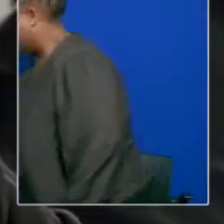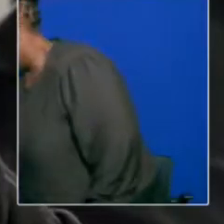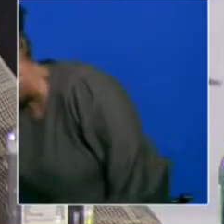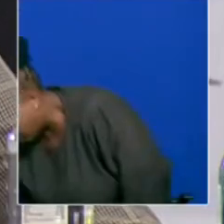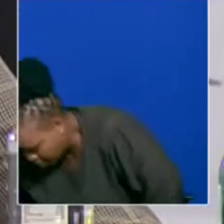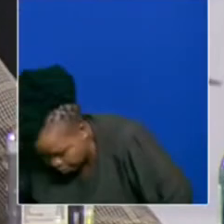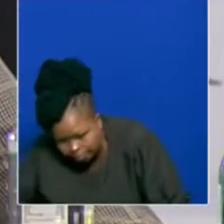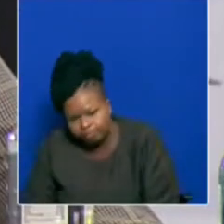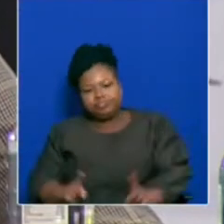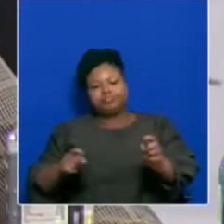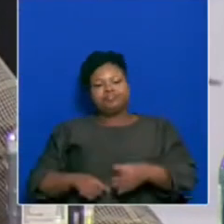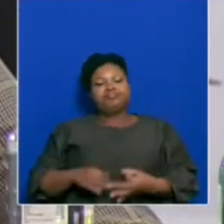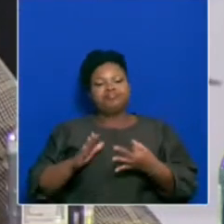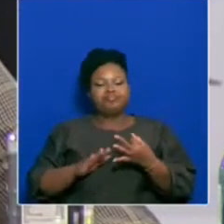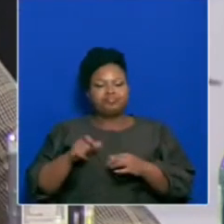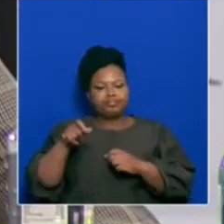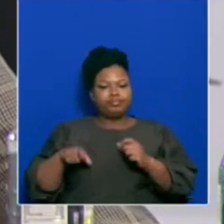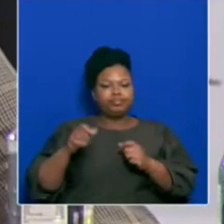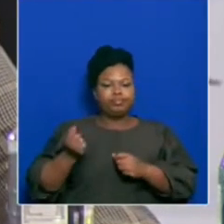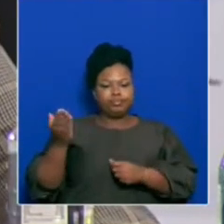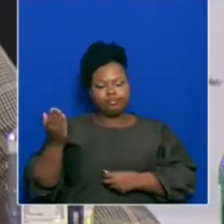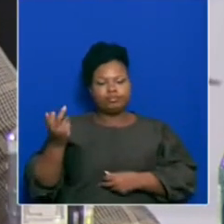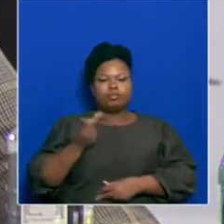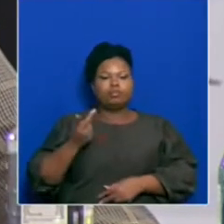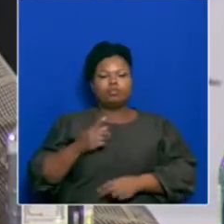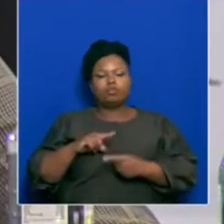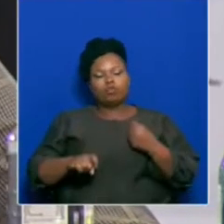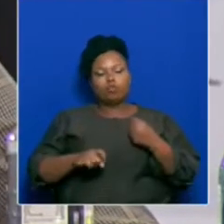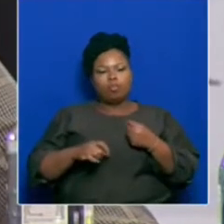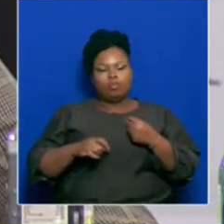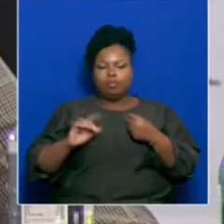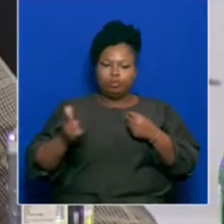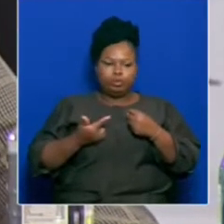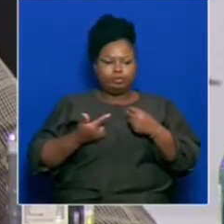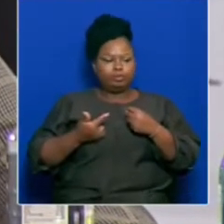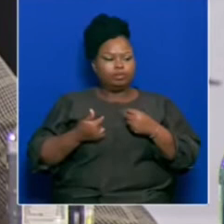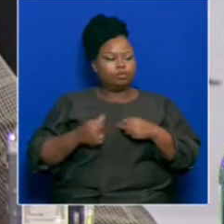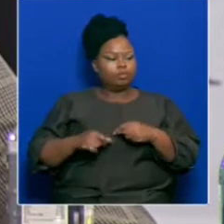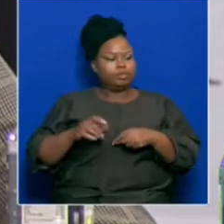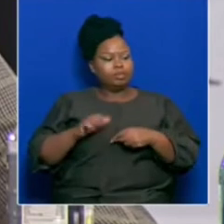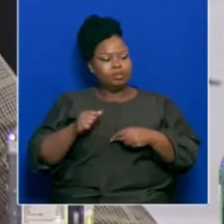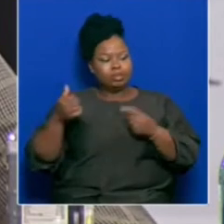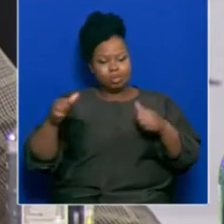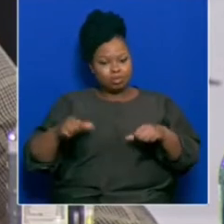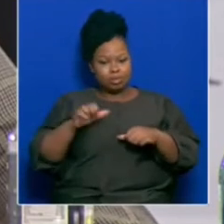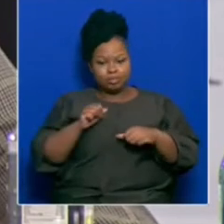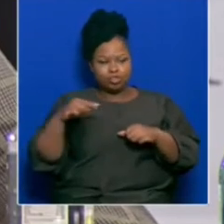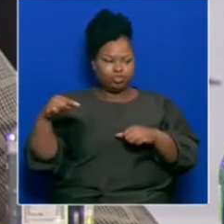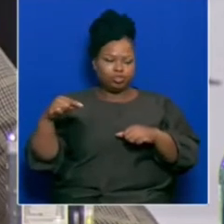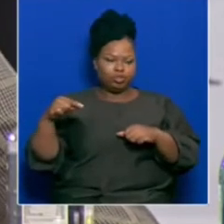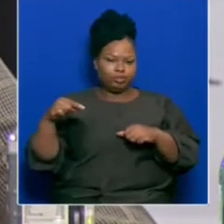third-party confirmation is superior from all quarters of the accounting fraternity. The Auditor General relies